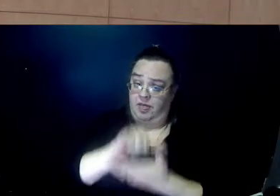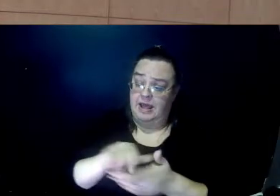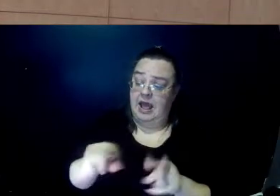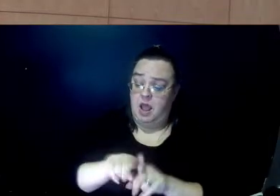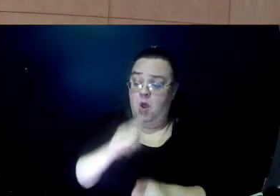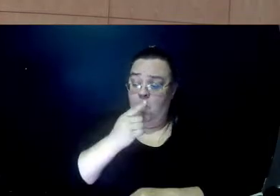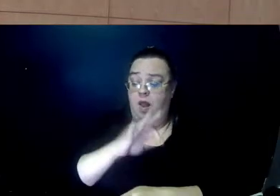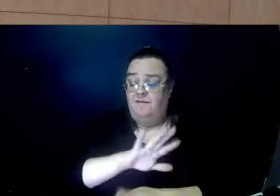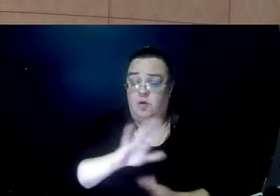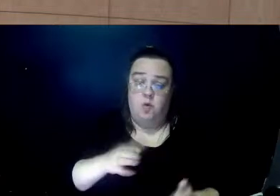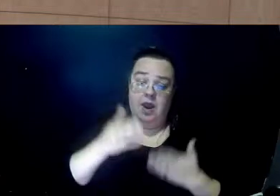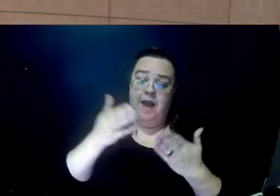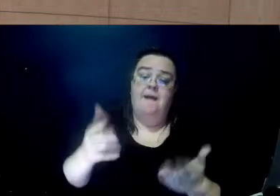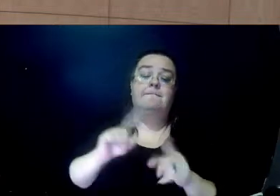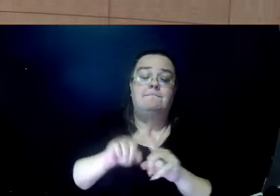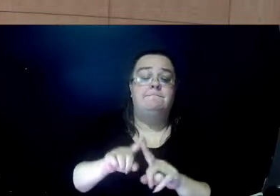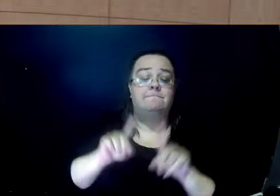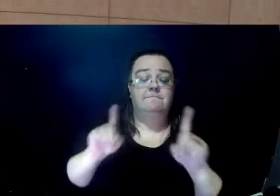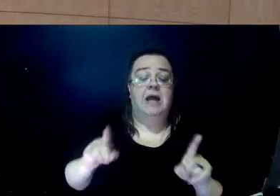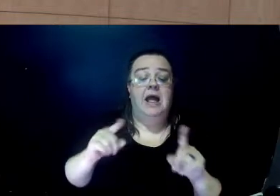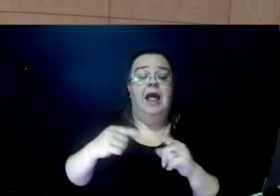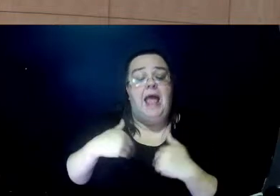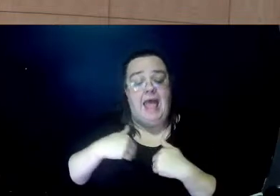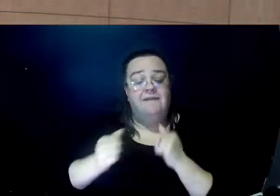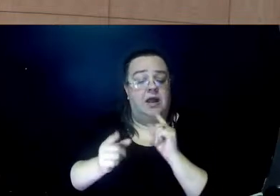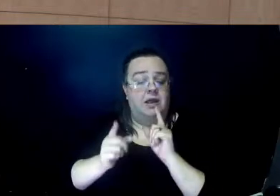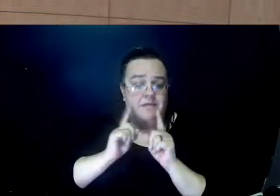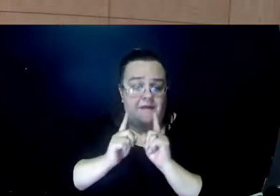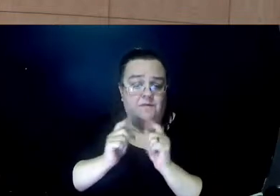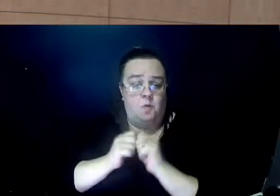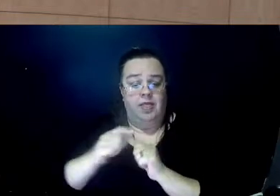recommendations, but to have a conversation with the folks in the old Fourth Ward,